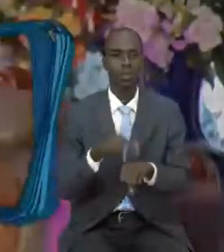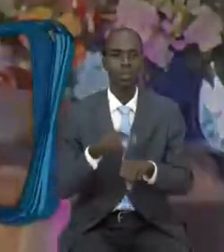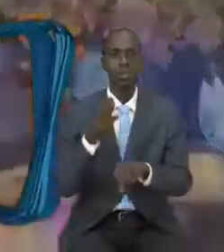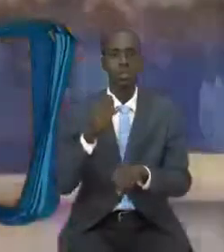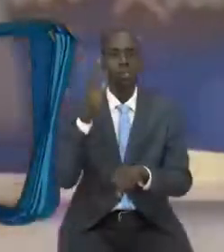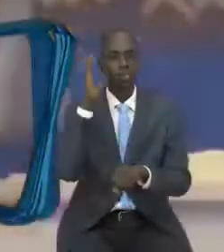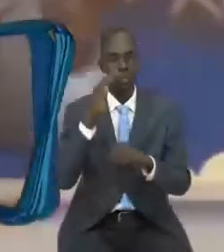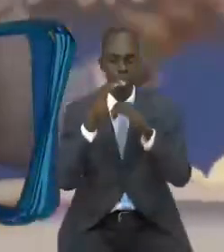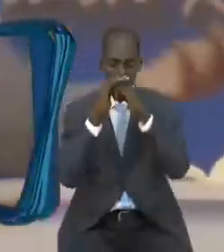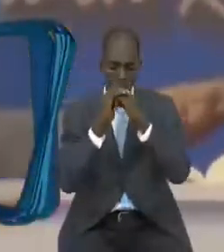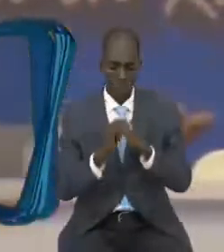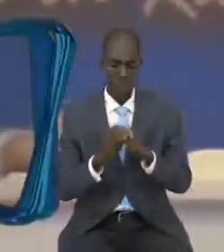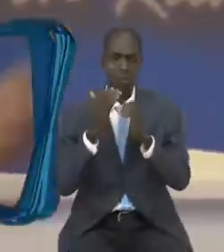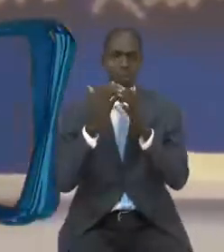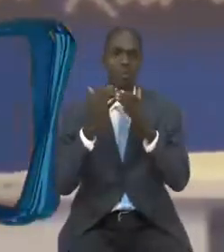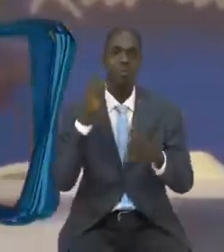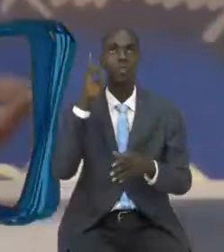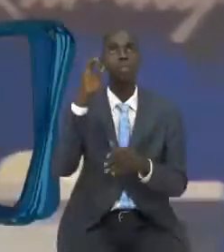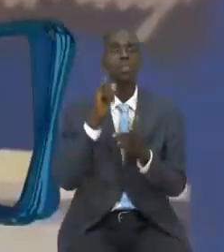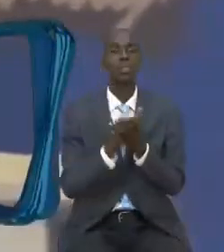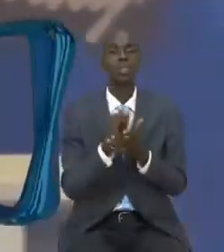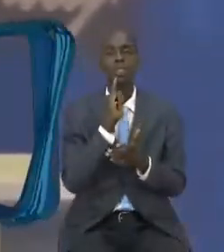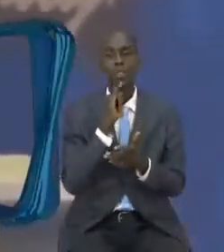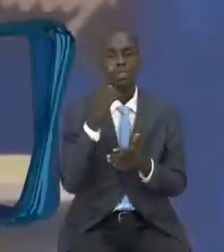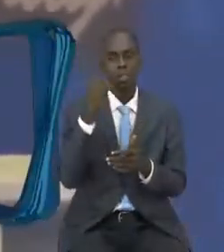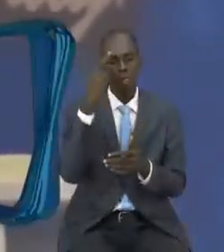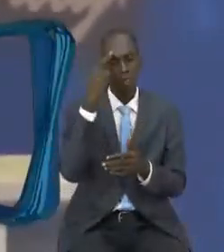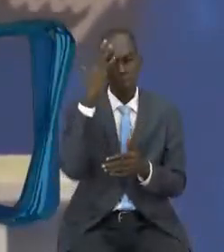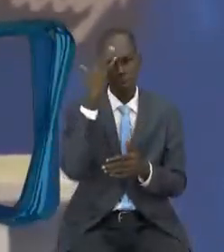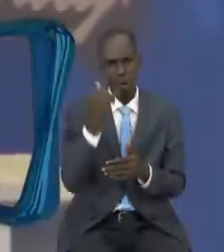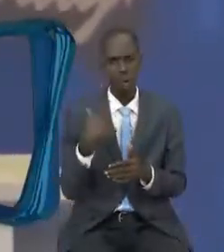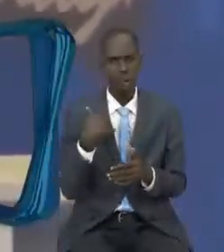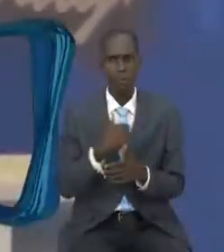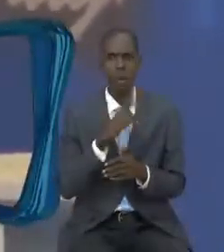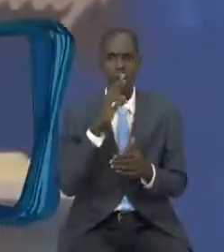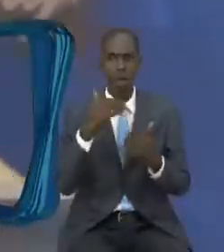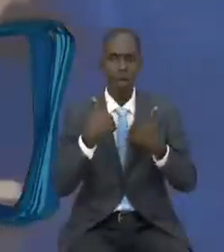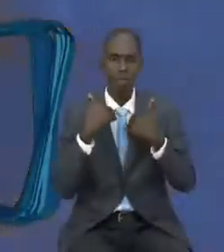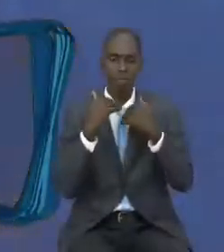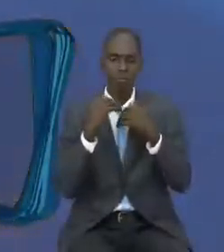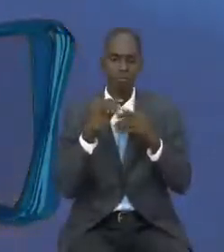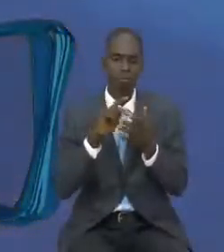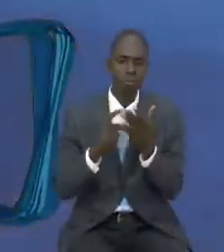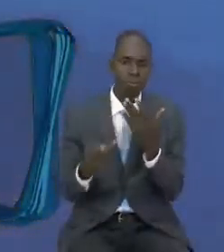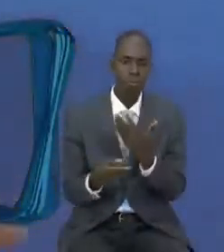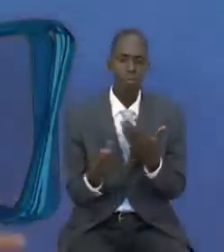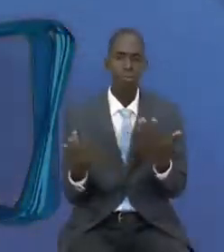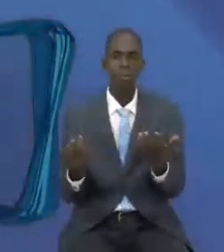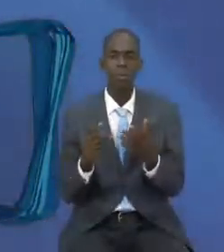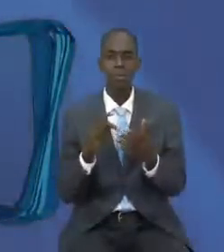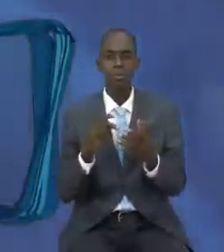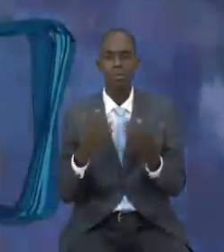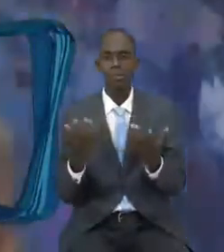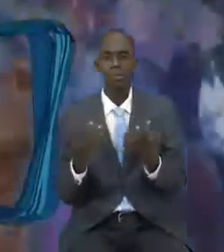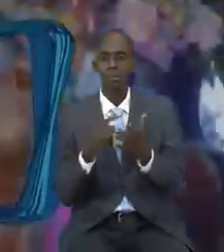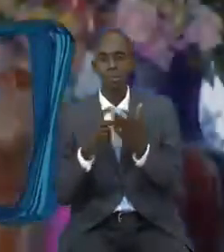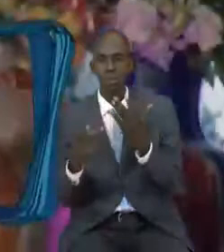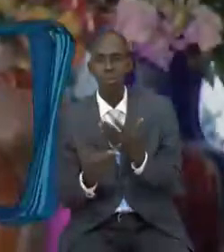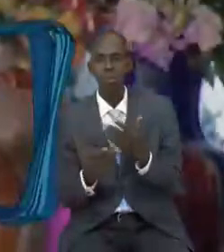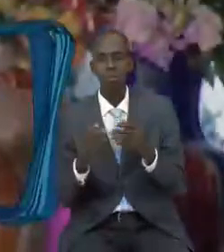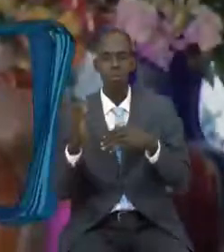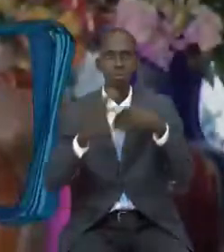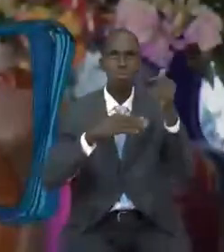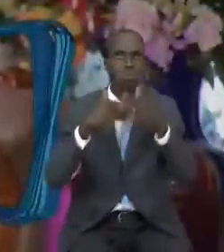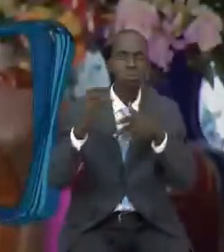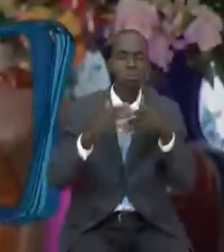And that's the reason we're having crusades. That's the reason we're establishing churches. That's the reason we're planting churches. That's the reason